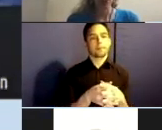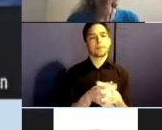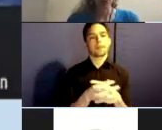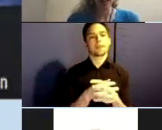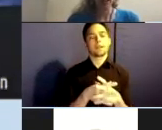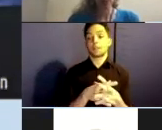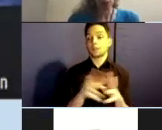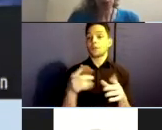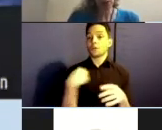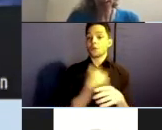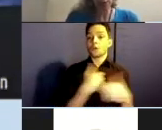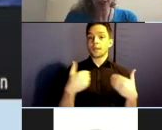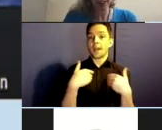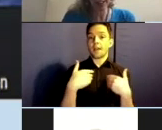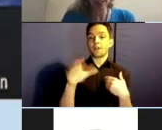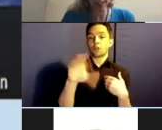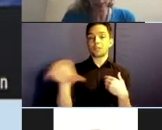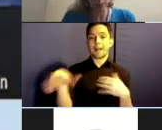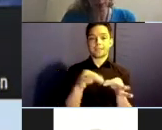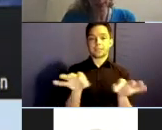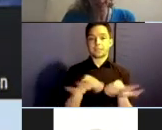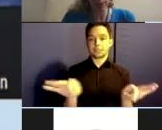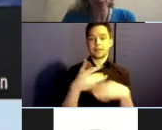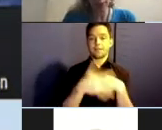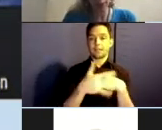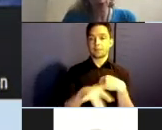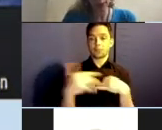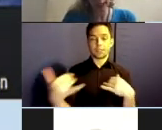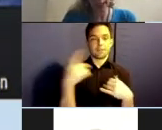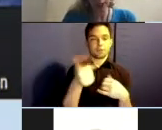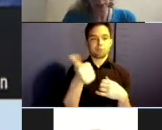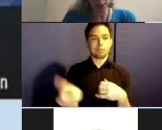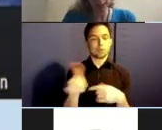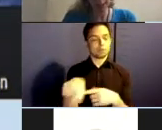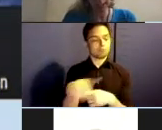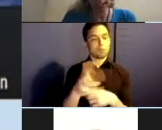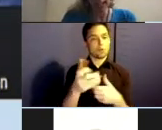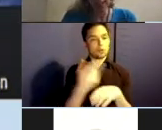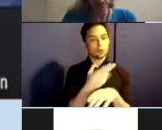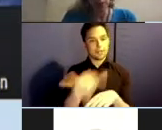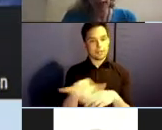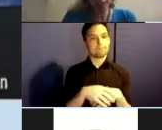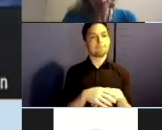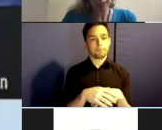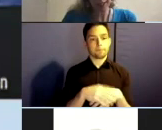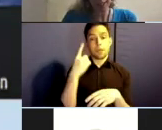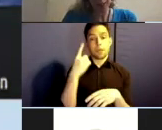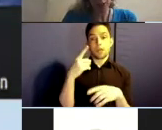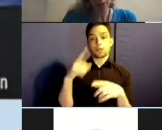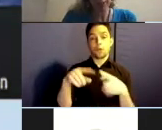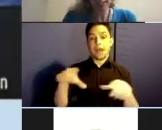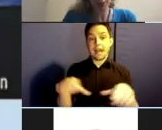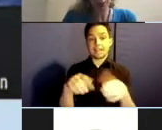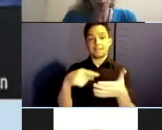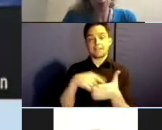So we have closed captioning available today for anyone who would like to use it. And to activate this